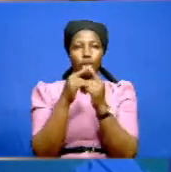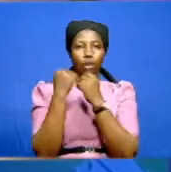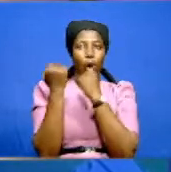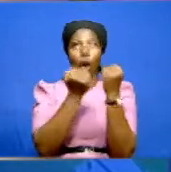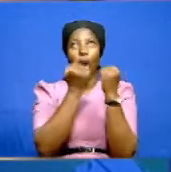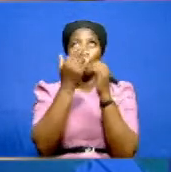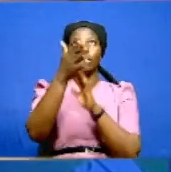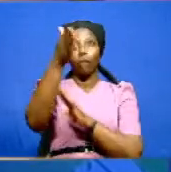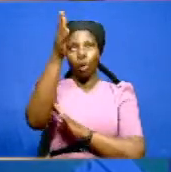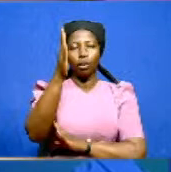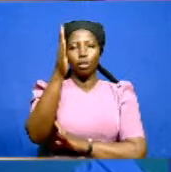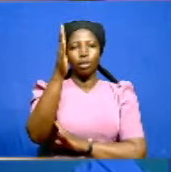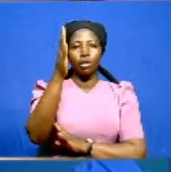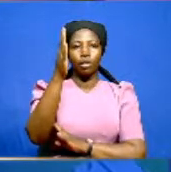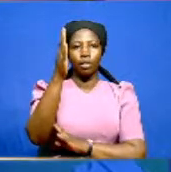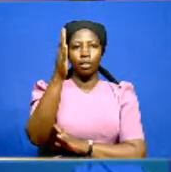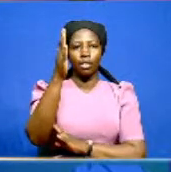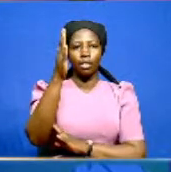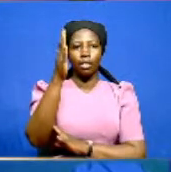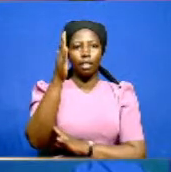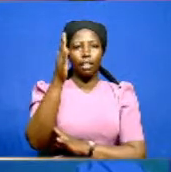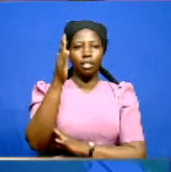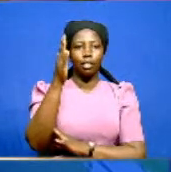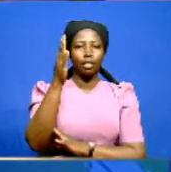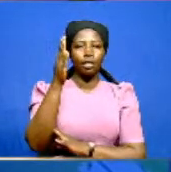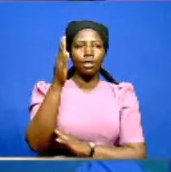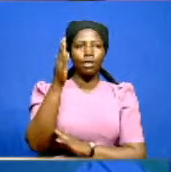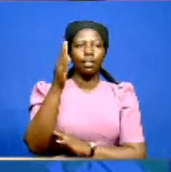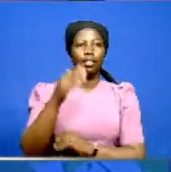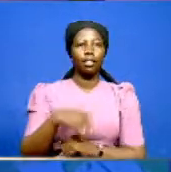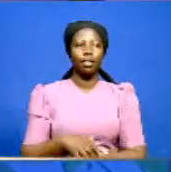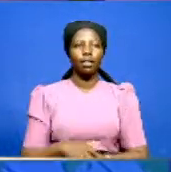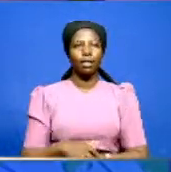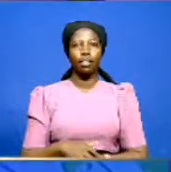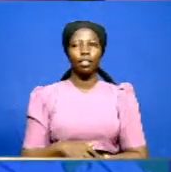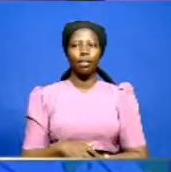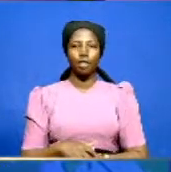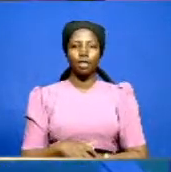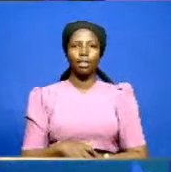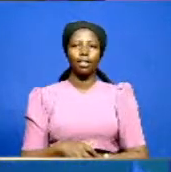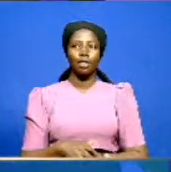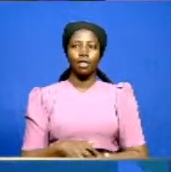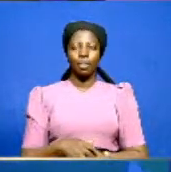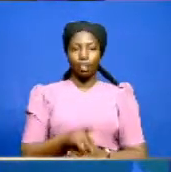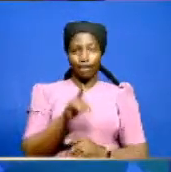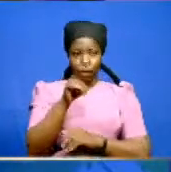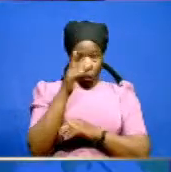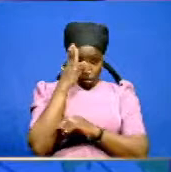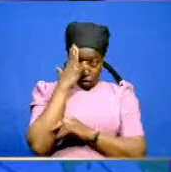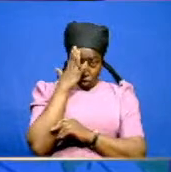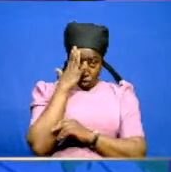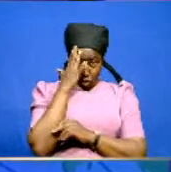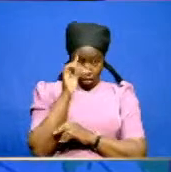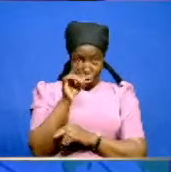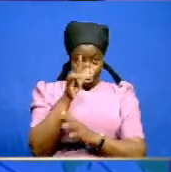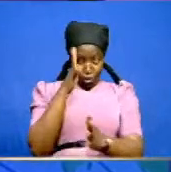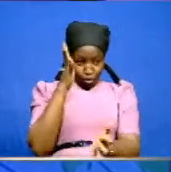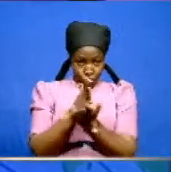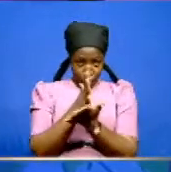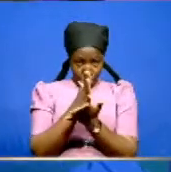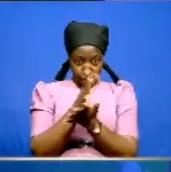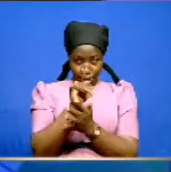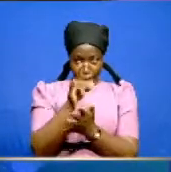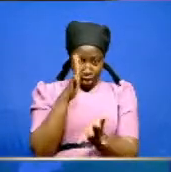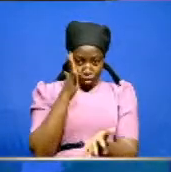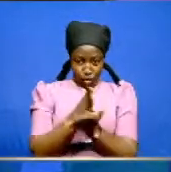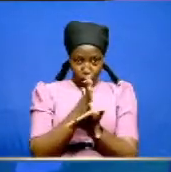You know, It is a fact. It is a